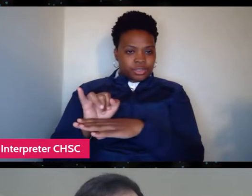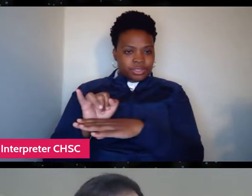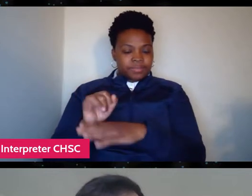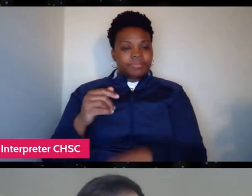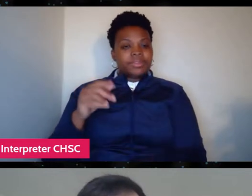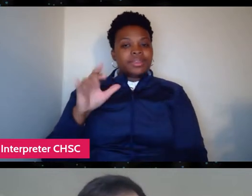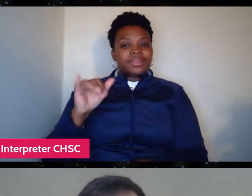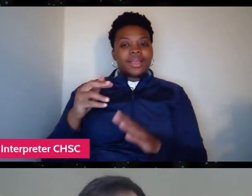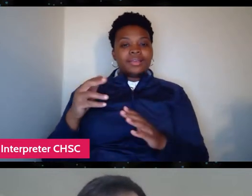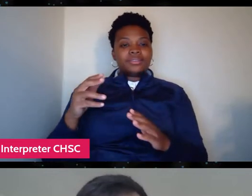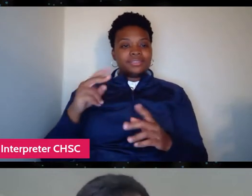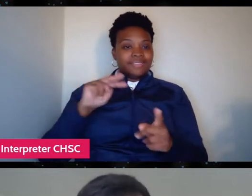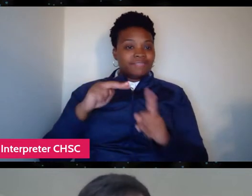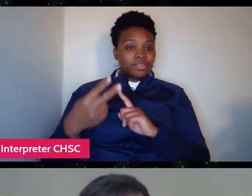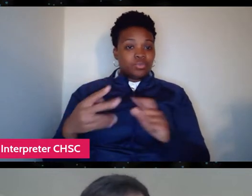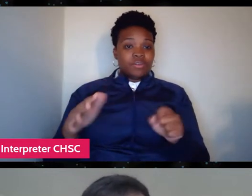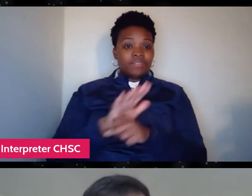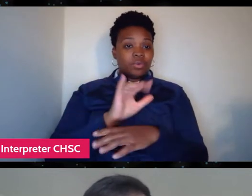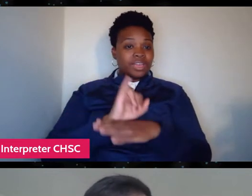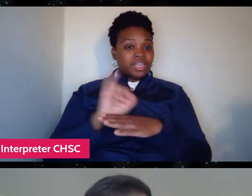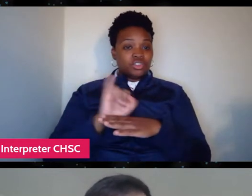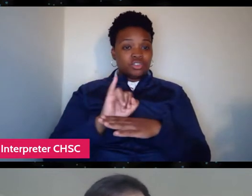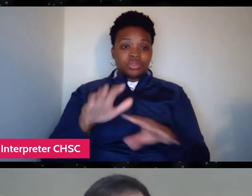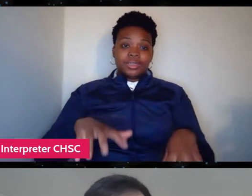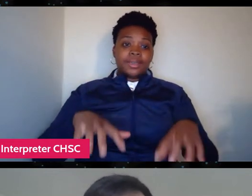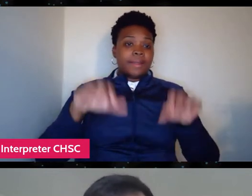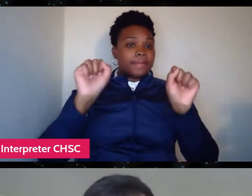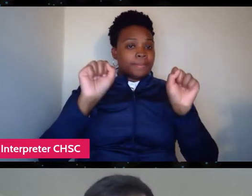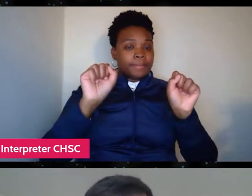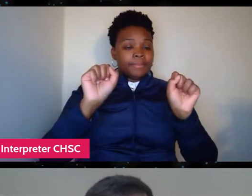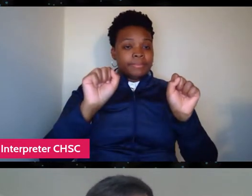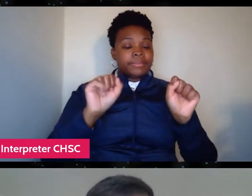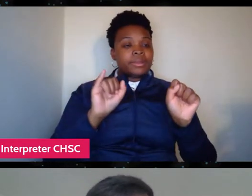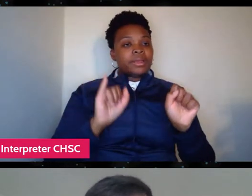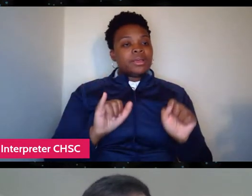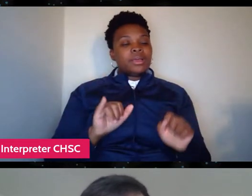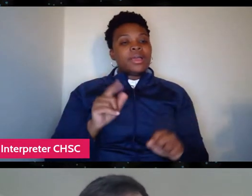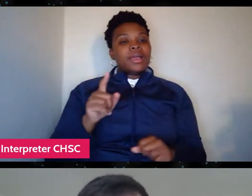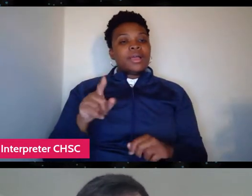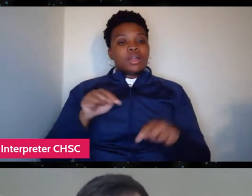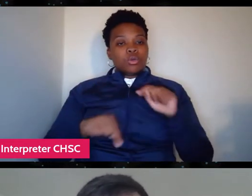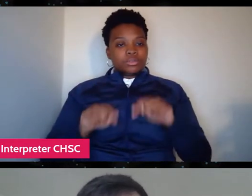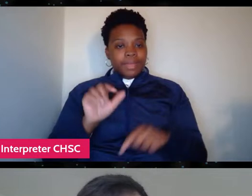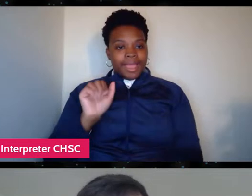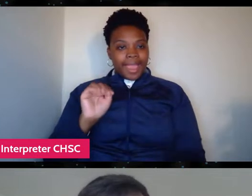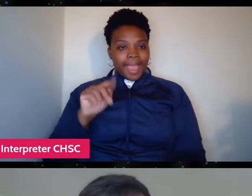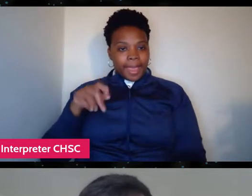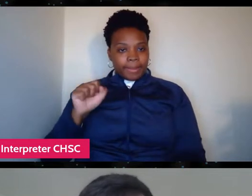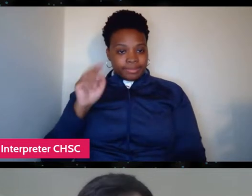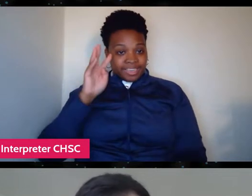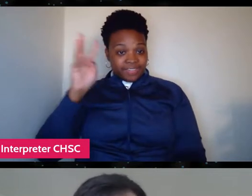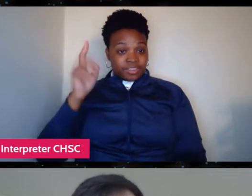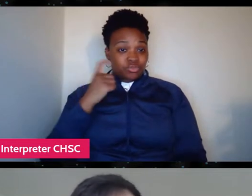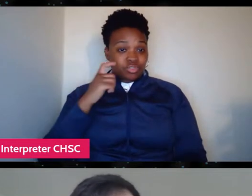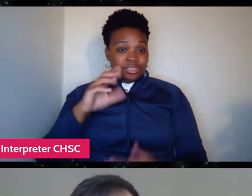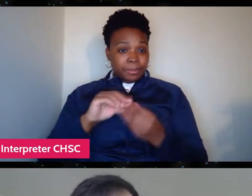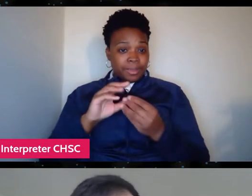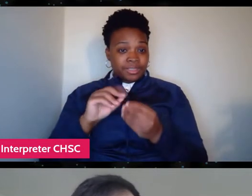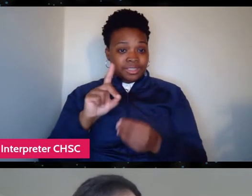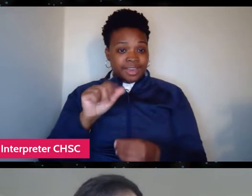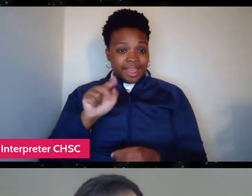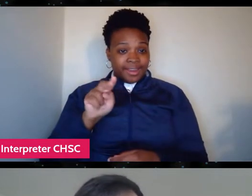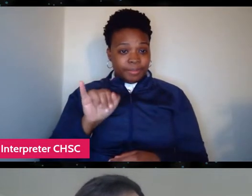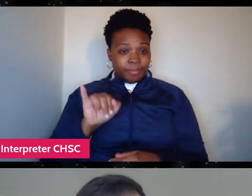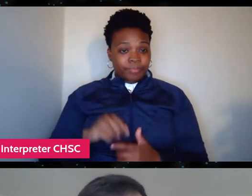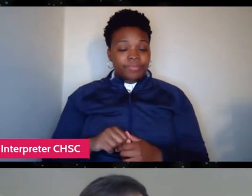entire industry has really adopted. And so this goes back to AMP's innovation, as you mentioned, Danielle, which